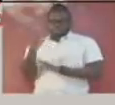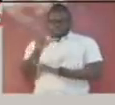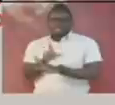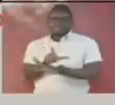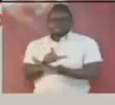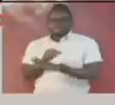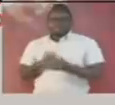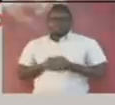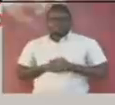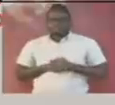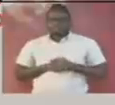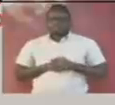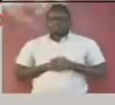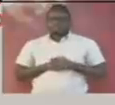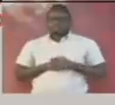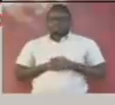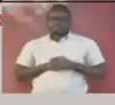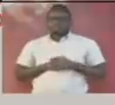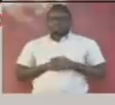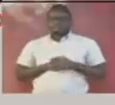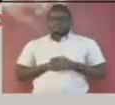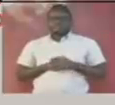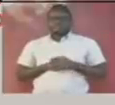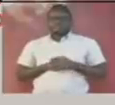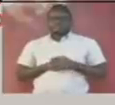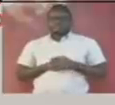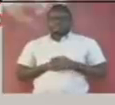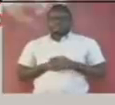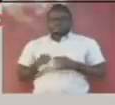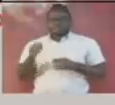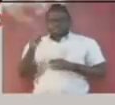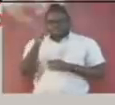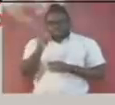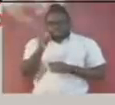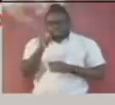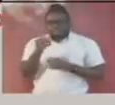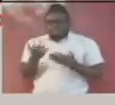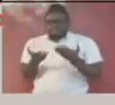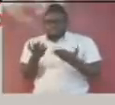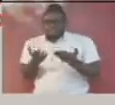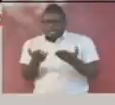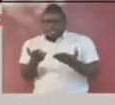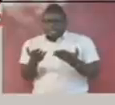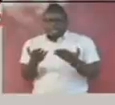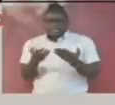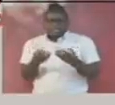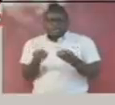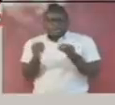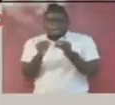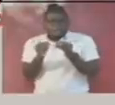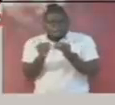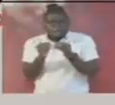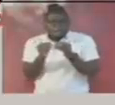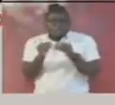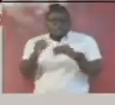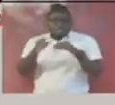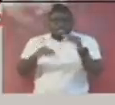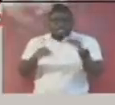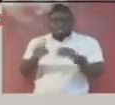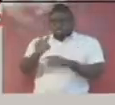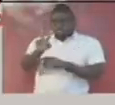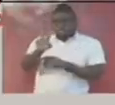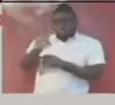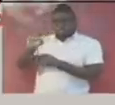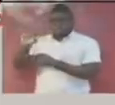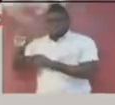average daily cases are just above 250,000 around the world. It has